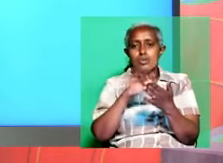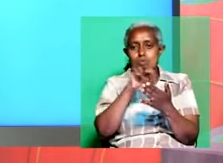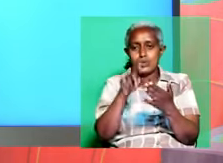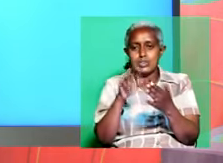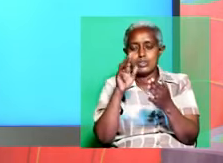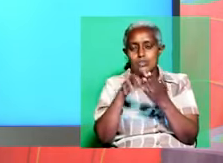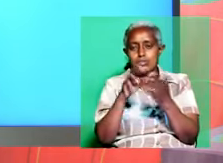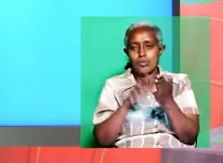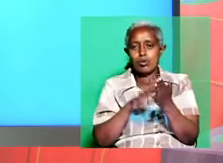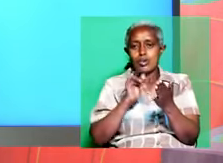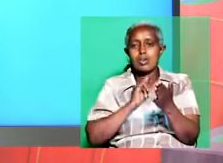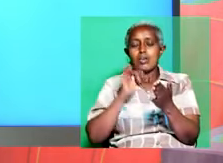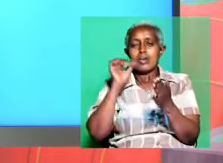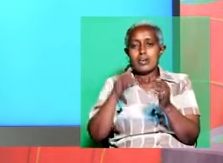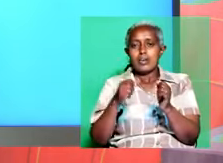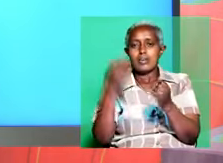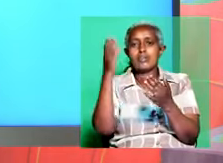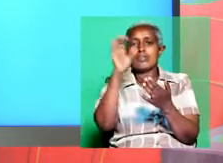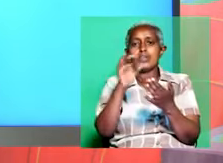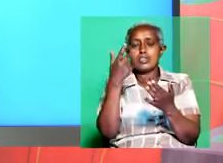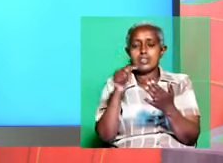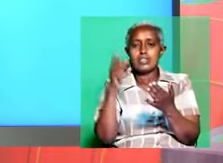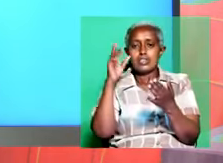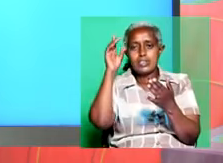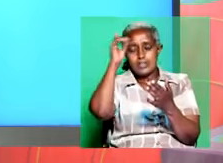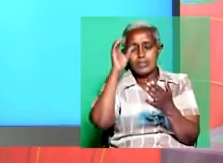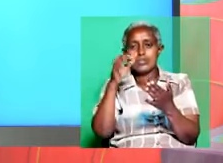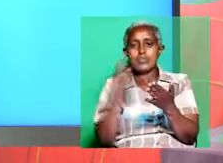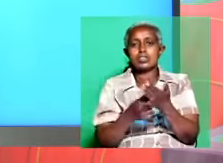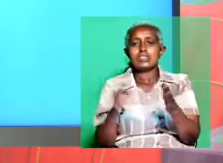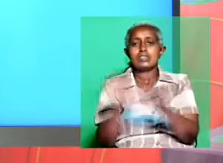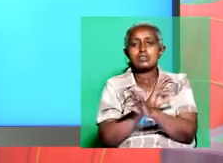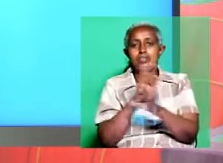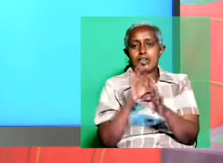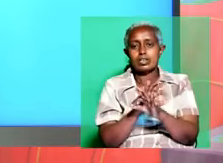I can find the derivative of this function.